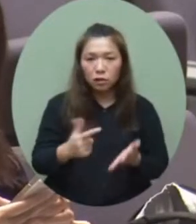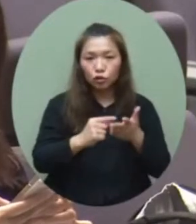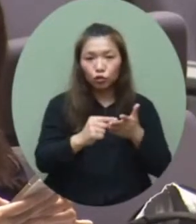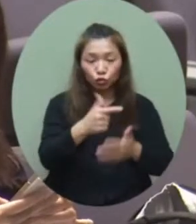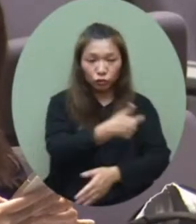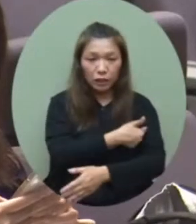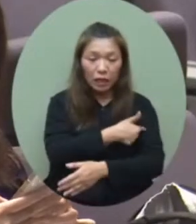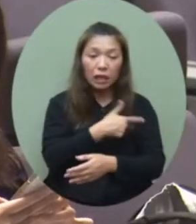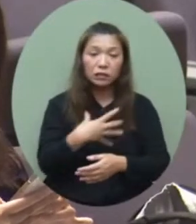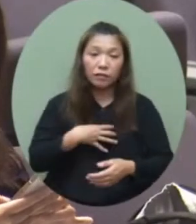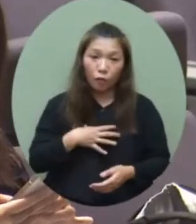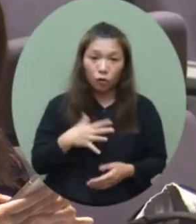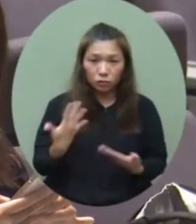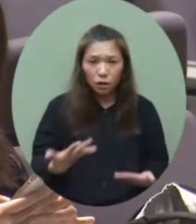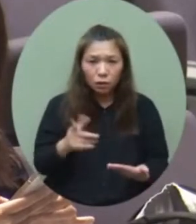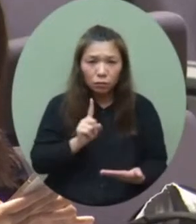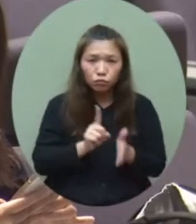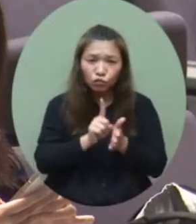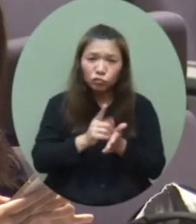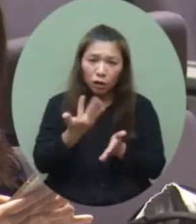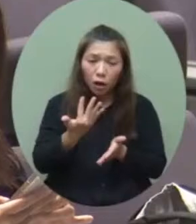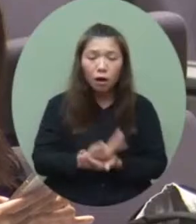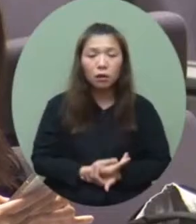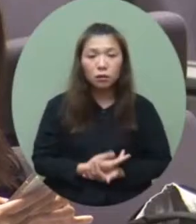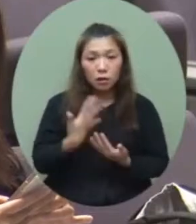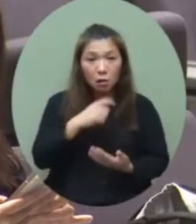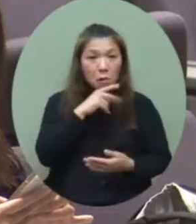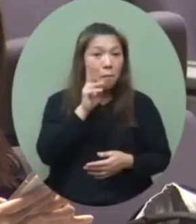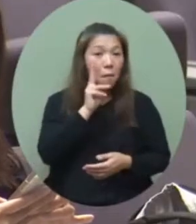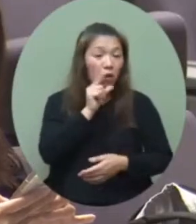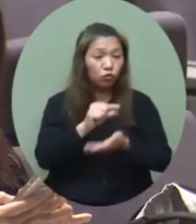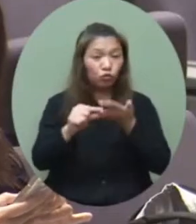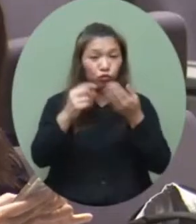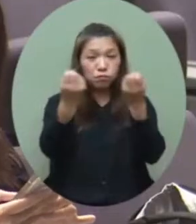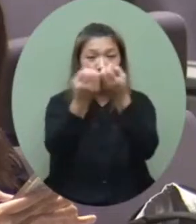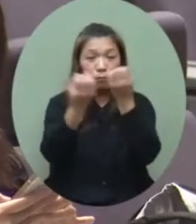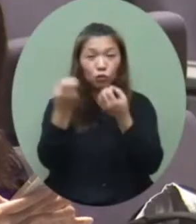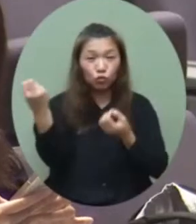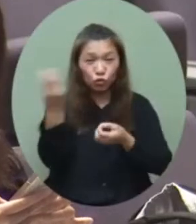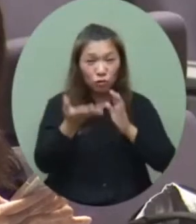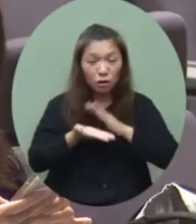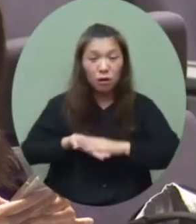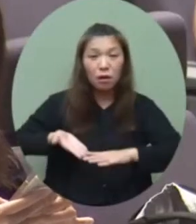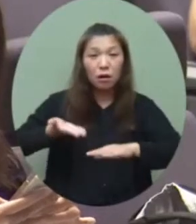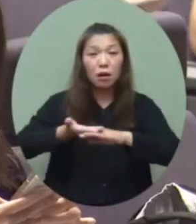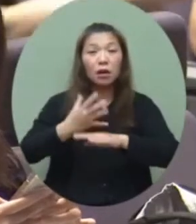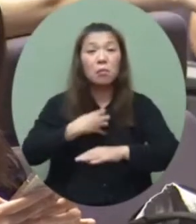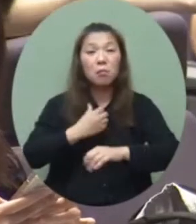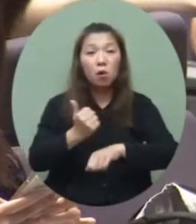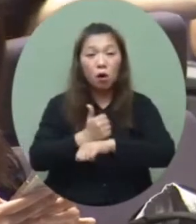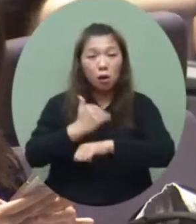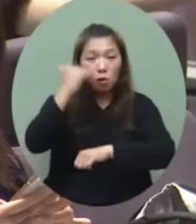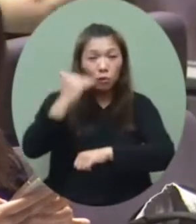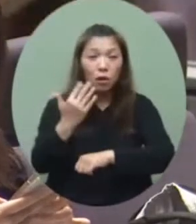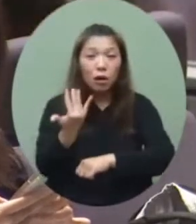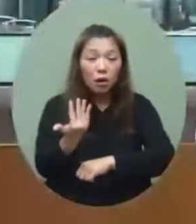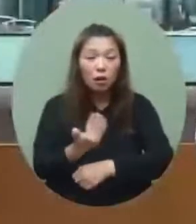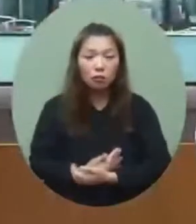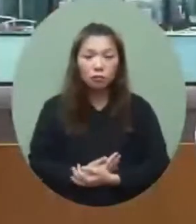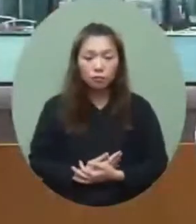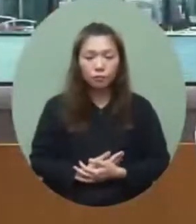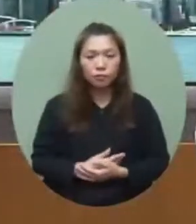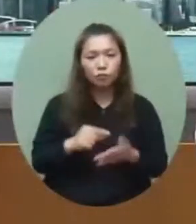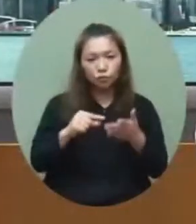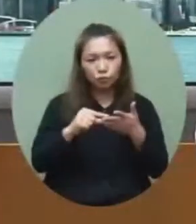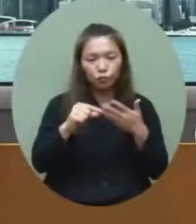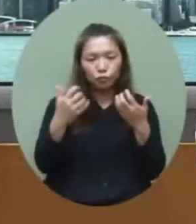to weekly. And what's the inoculation rates at care homes now? And how likely would there be outbreaks in